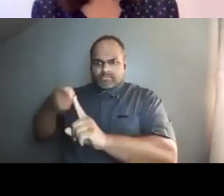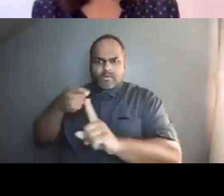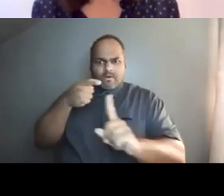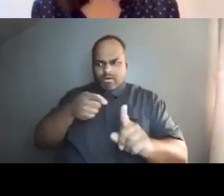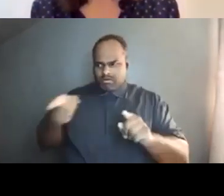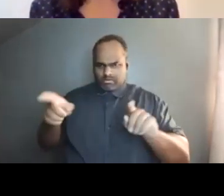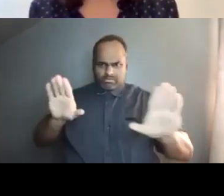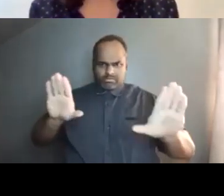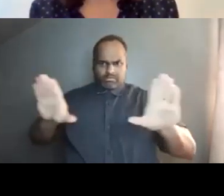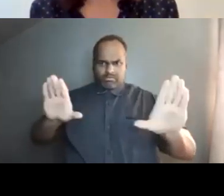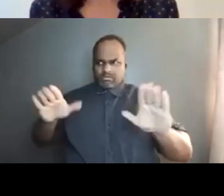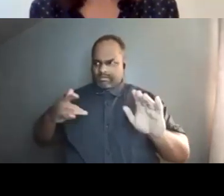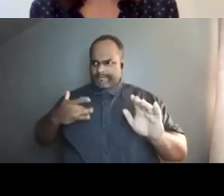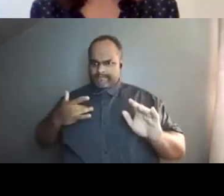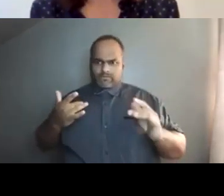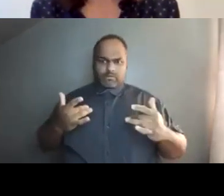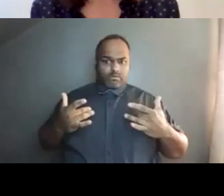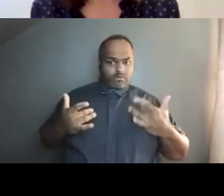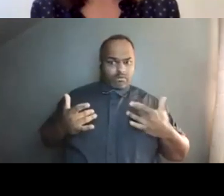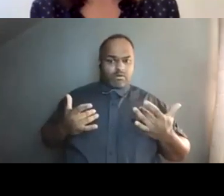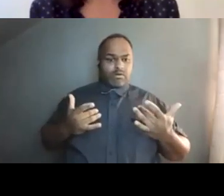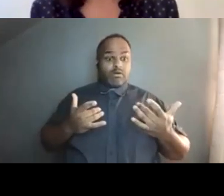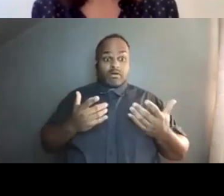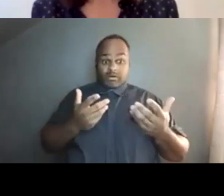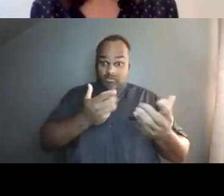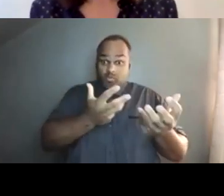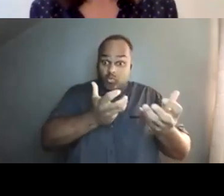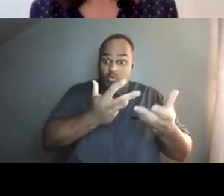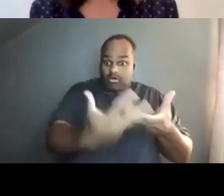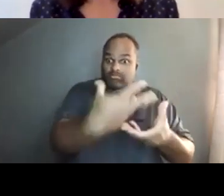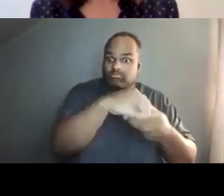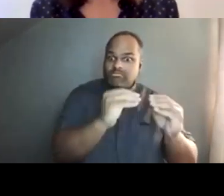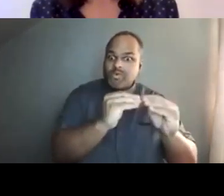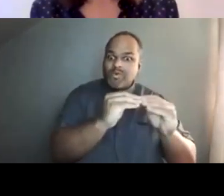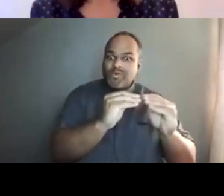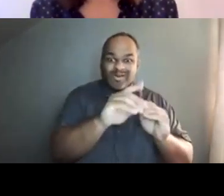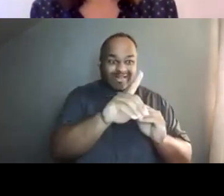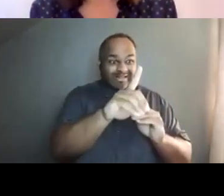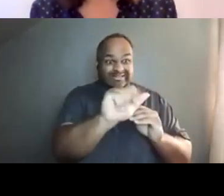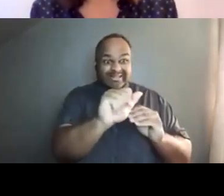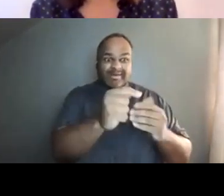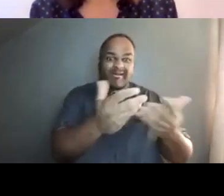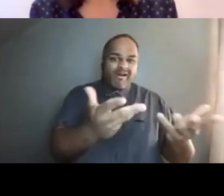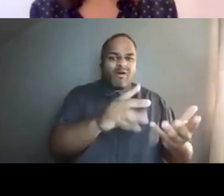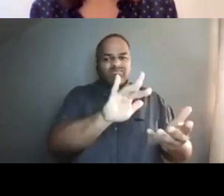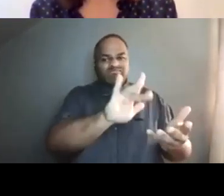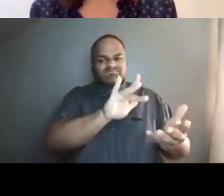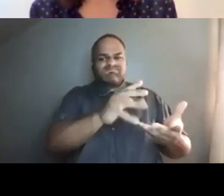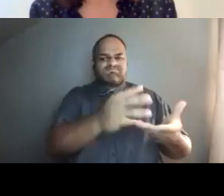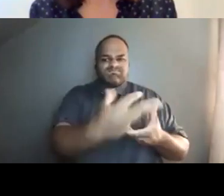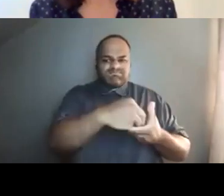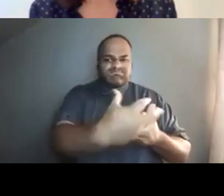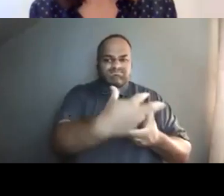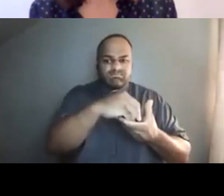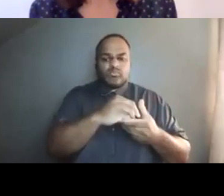efforts towards greater inclusion for people with disabilities and others with kind